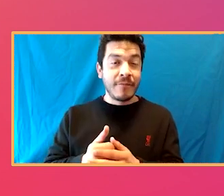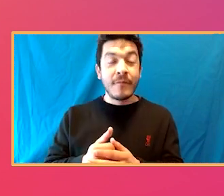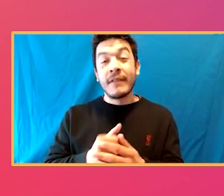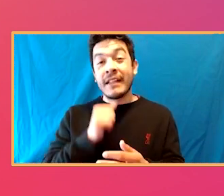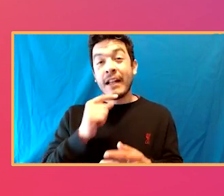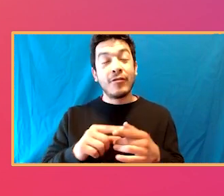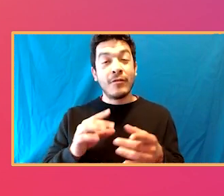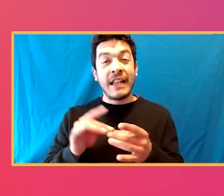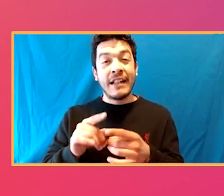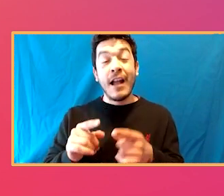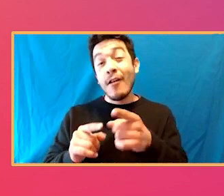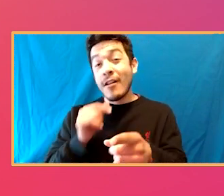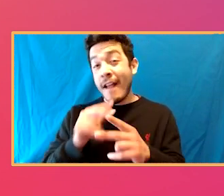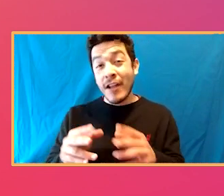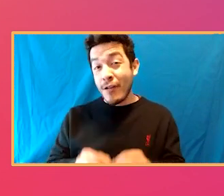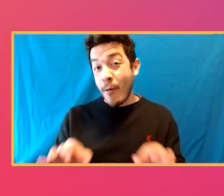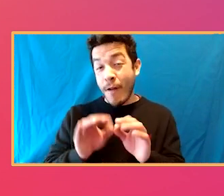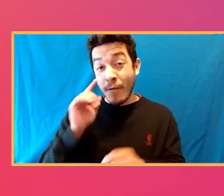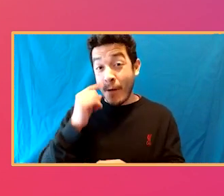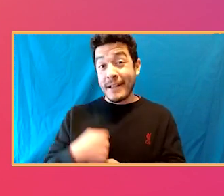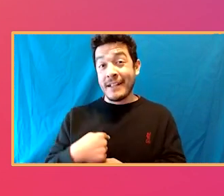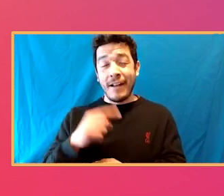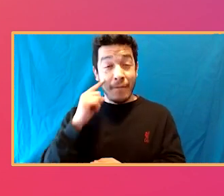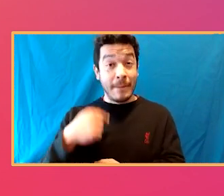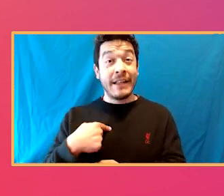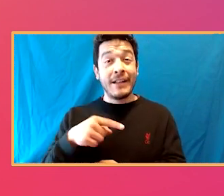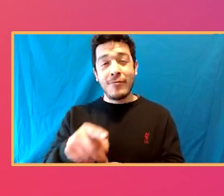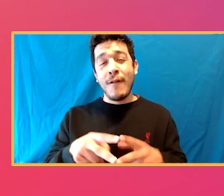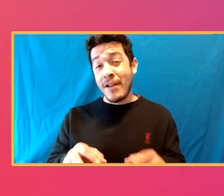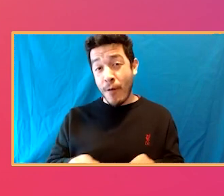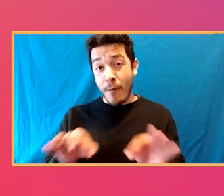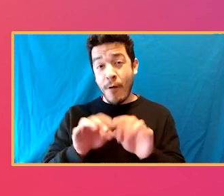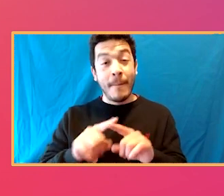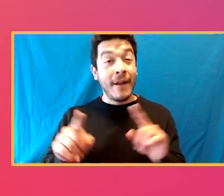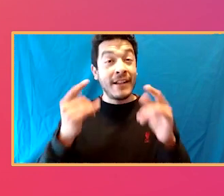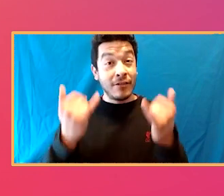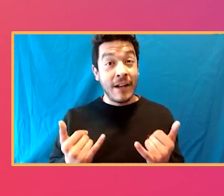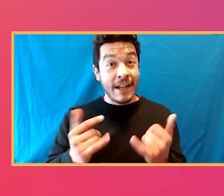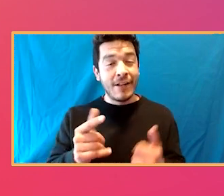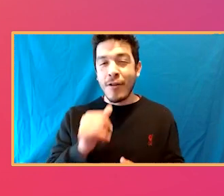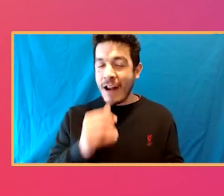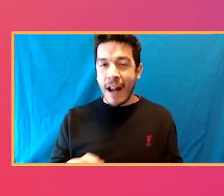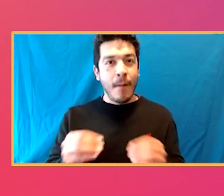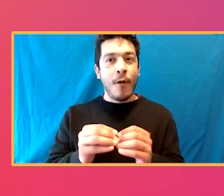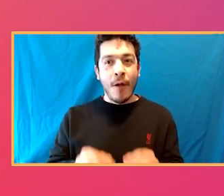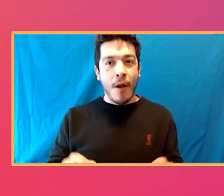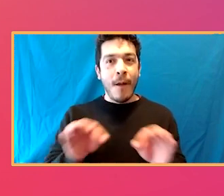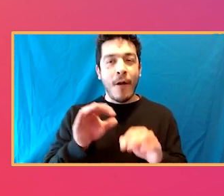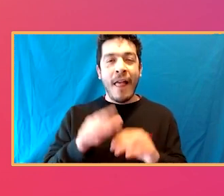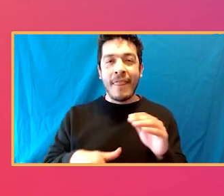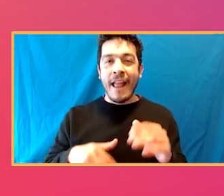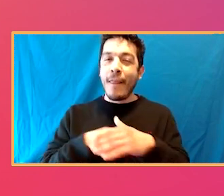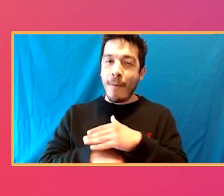you're not very important. To me, you are very important. But today, you are not more important than the